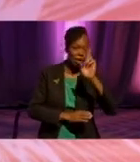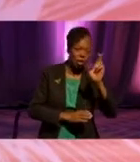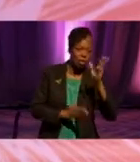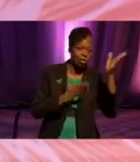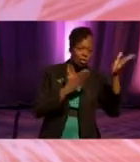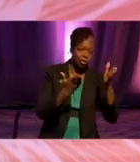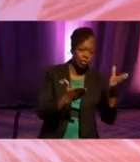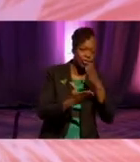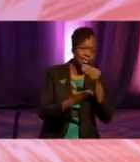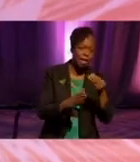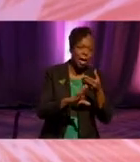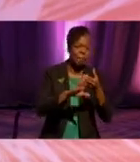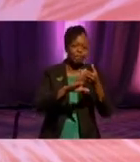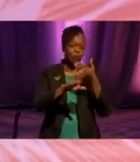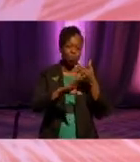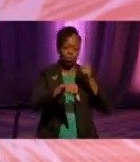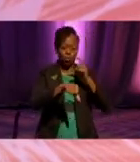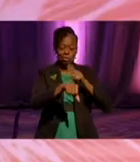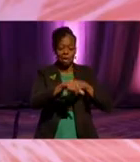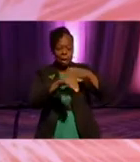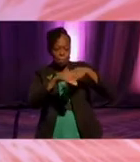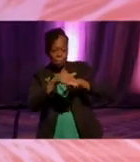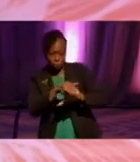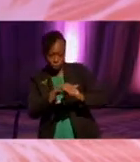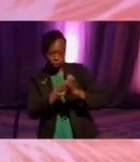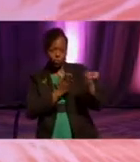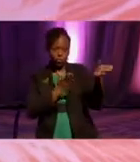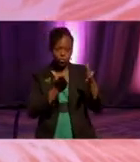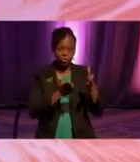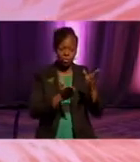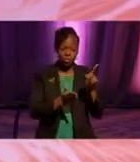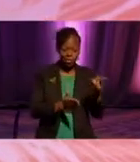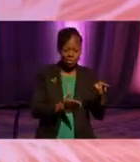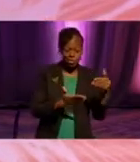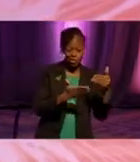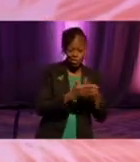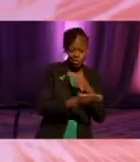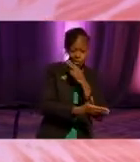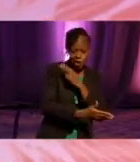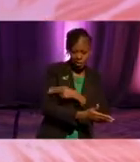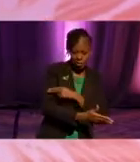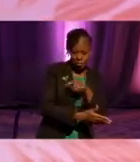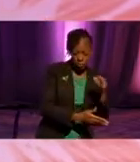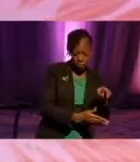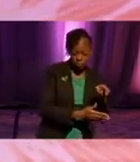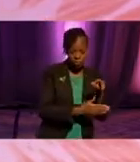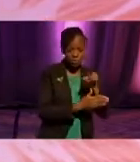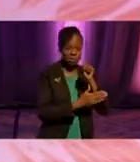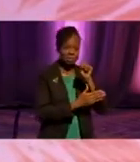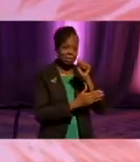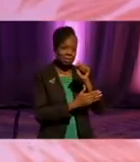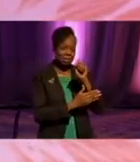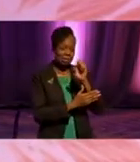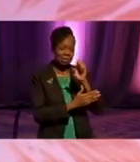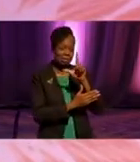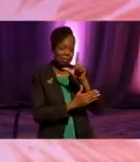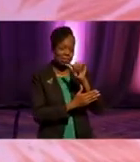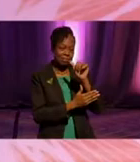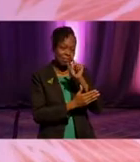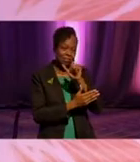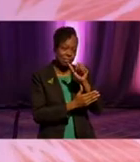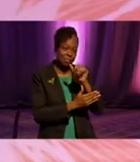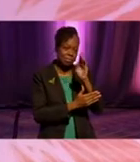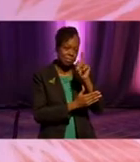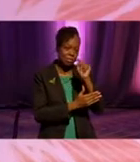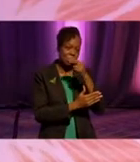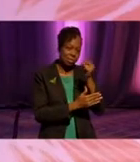and the neonatal services at our new hospital at St. Elizabeth. So all of those things are part